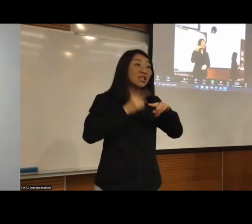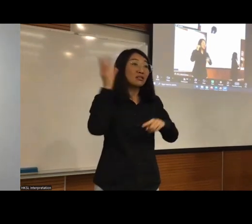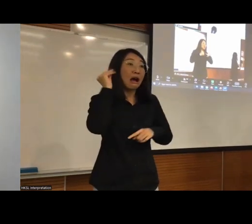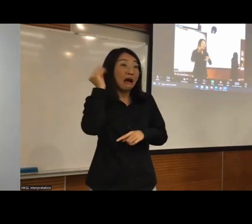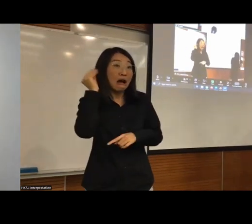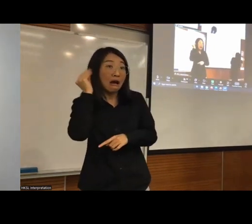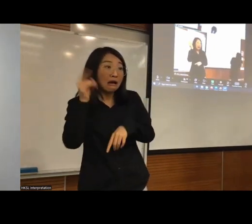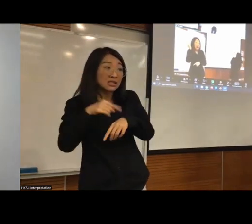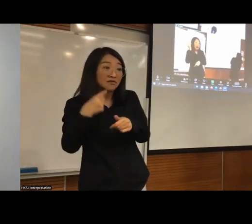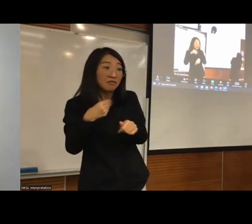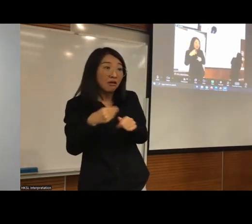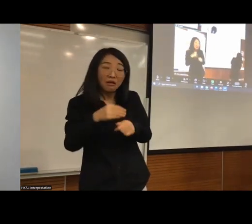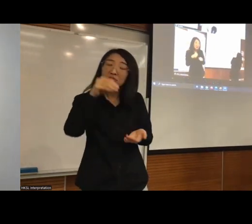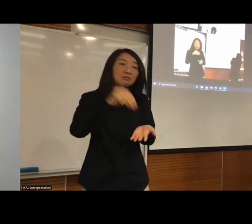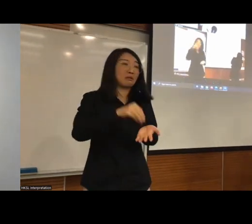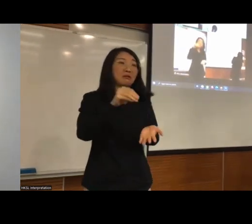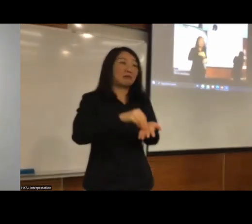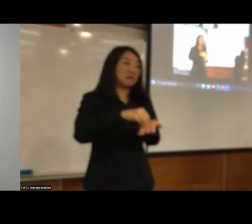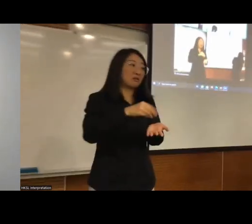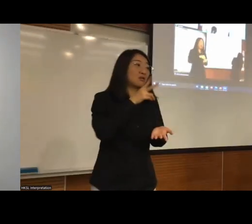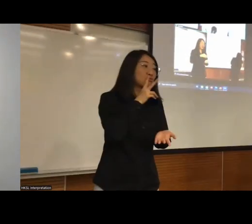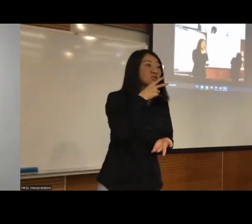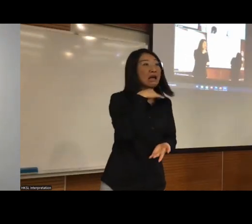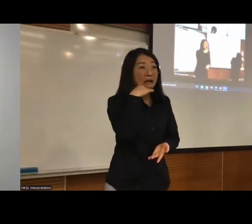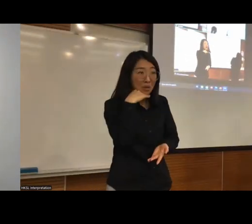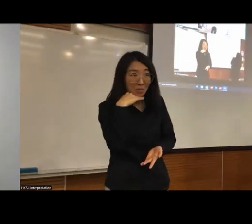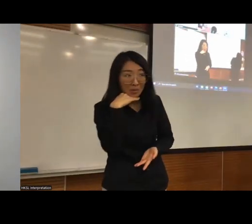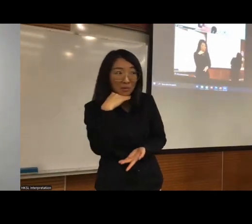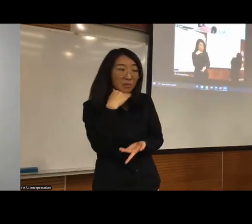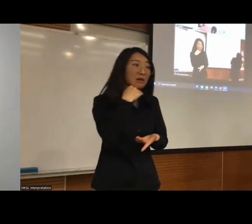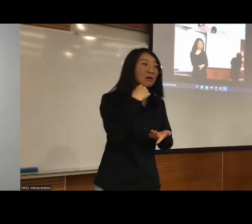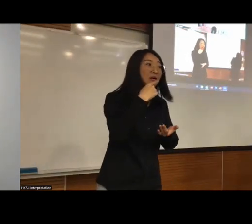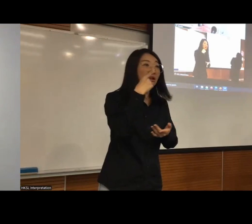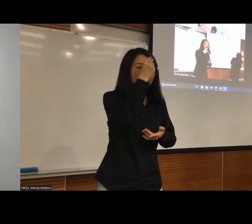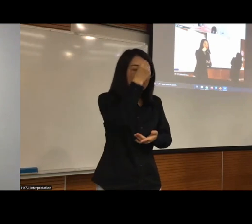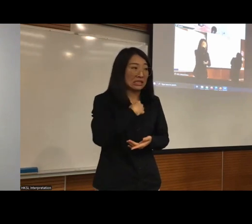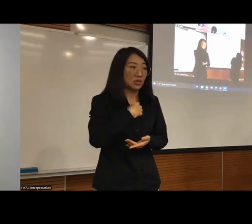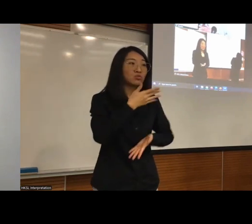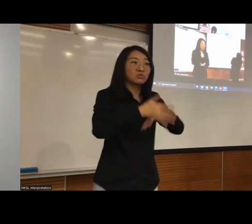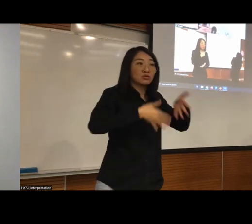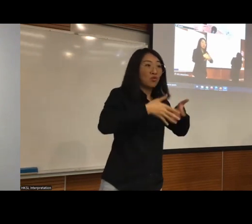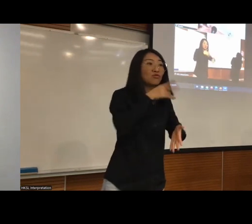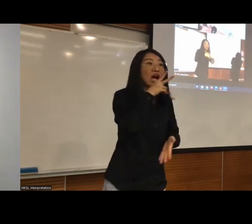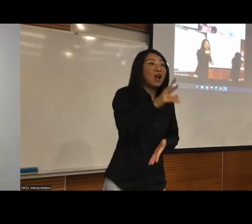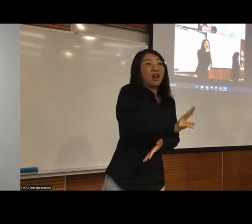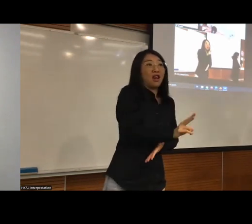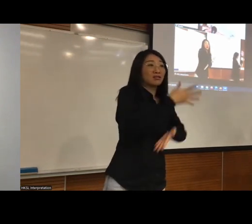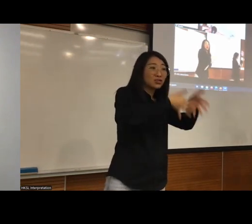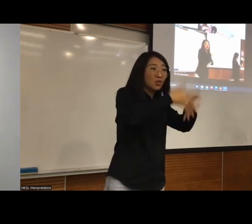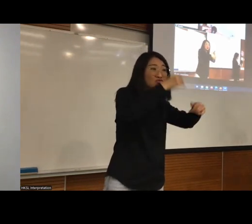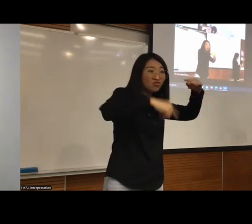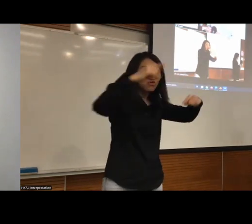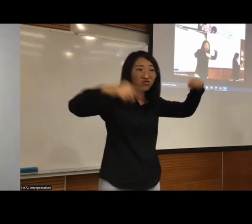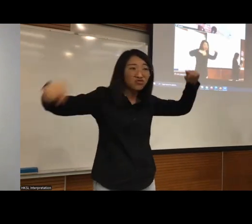accents. Obviously, you need to practice when you're a sign language interpreter with all sorts of